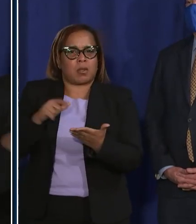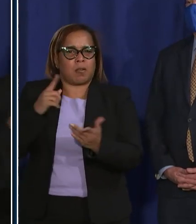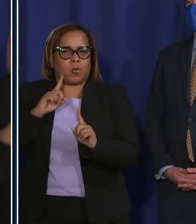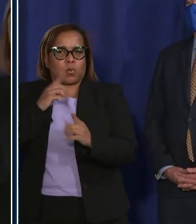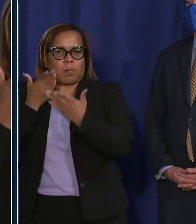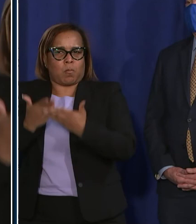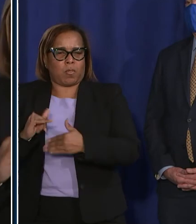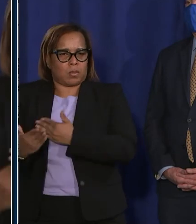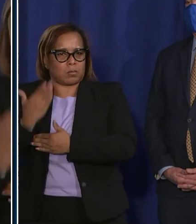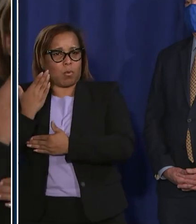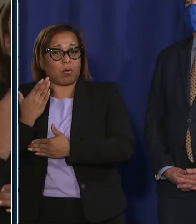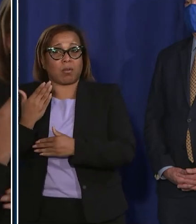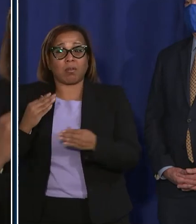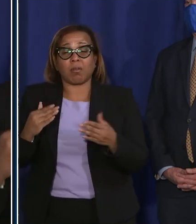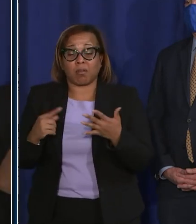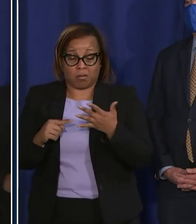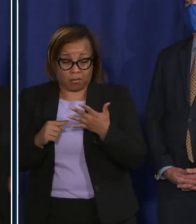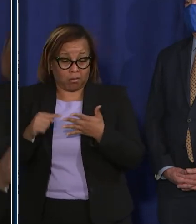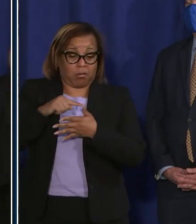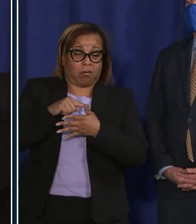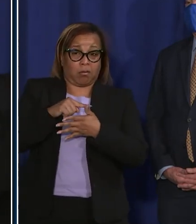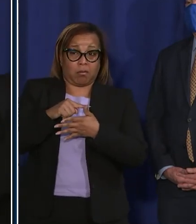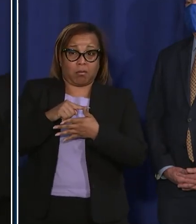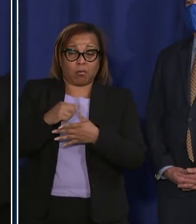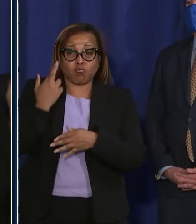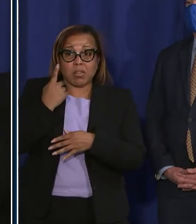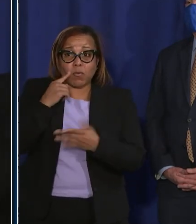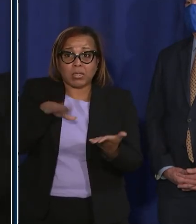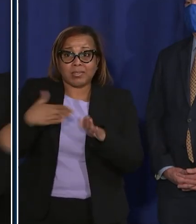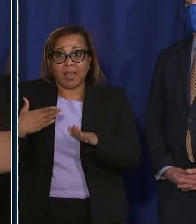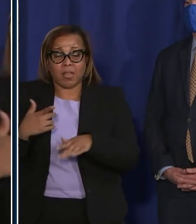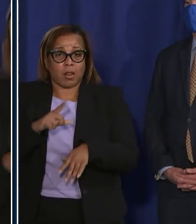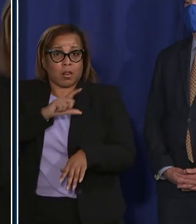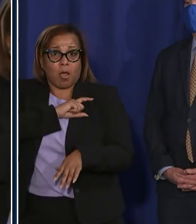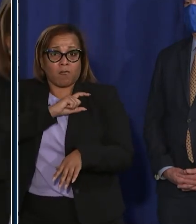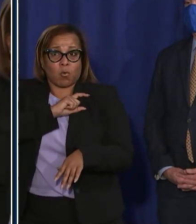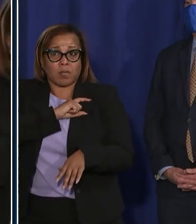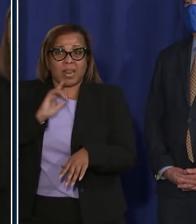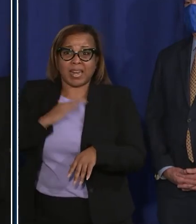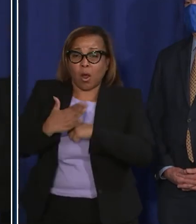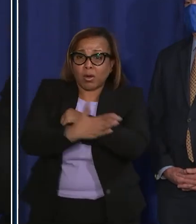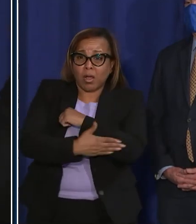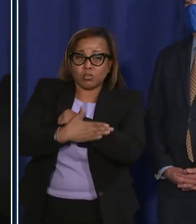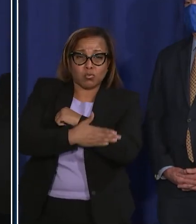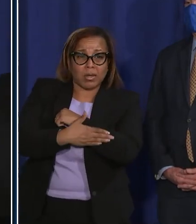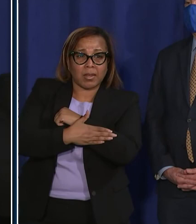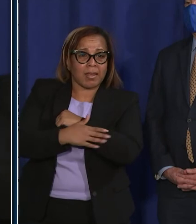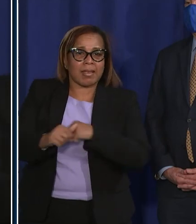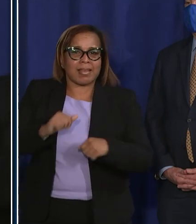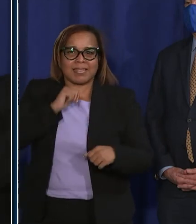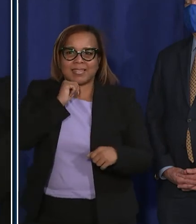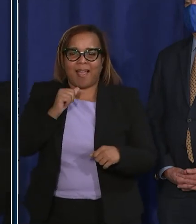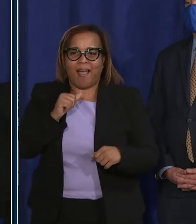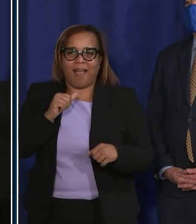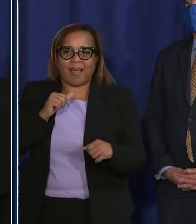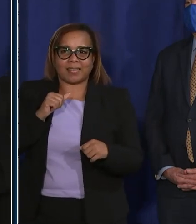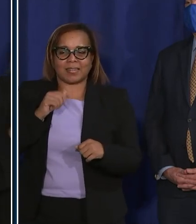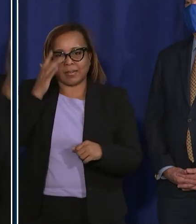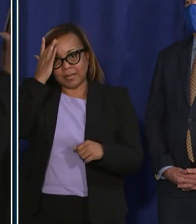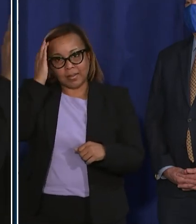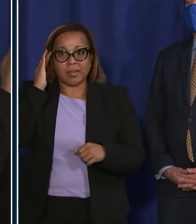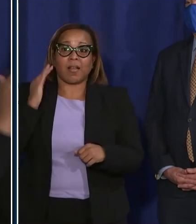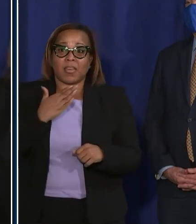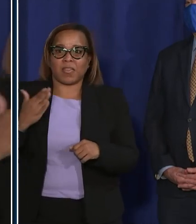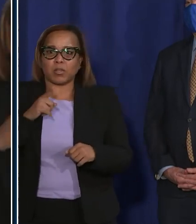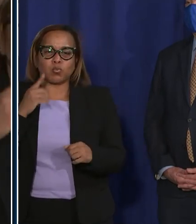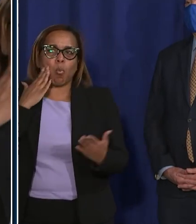report this morning. Number 1 cause of death in law enforcement in our country is not the things